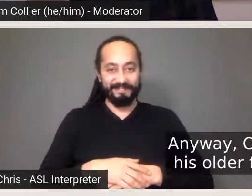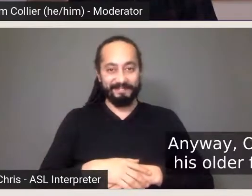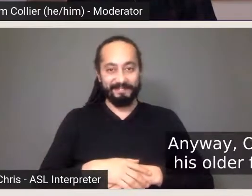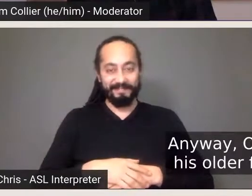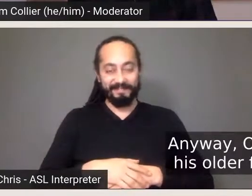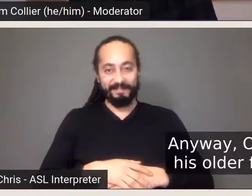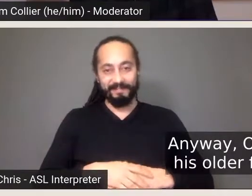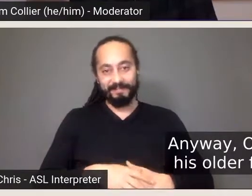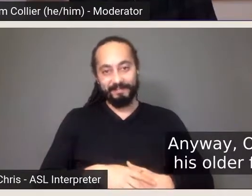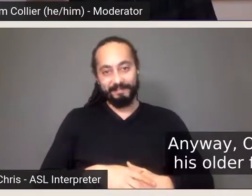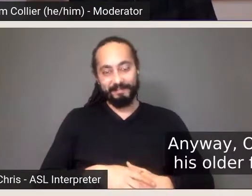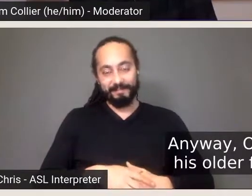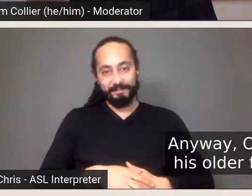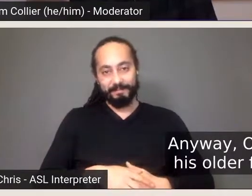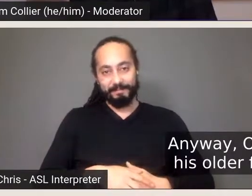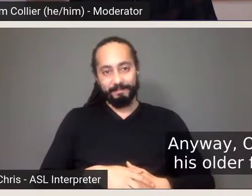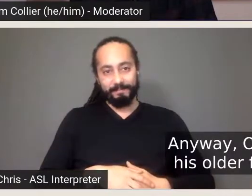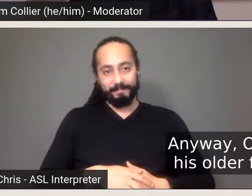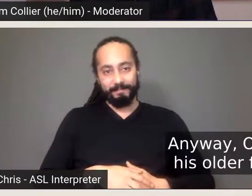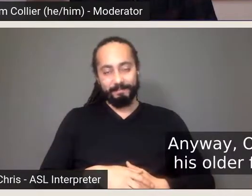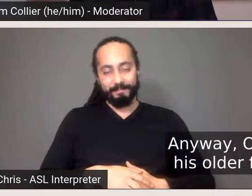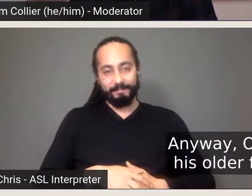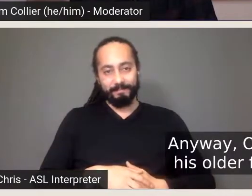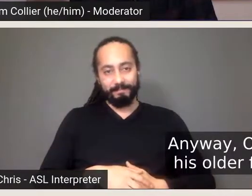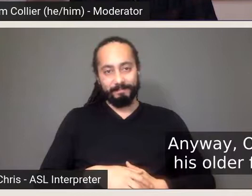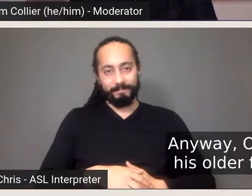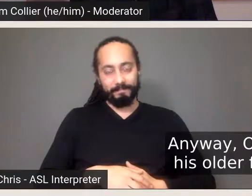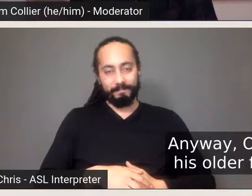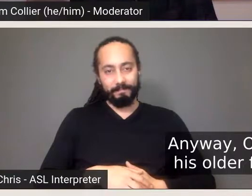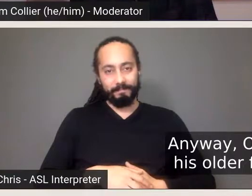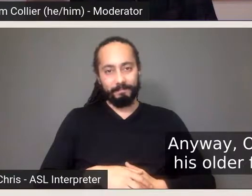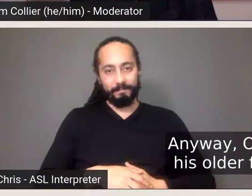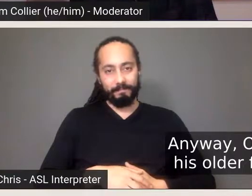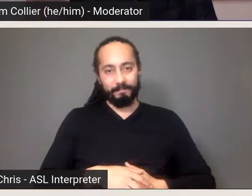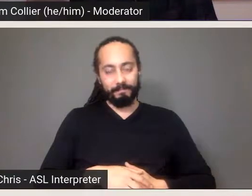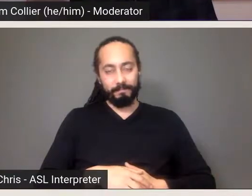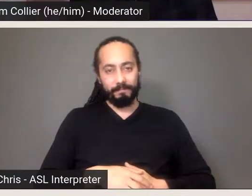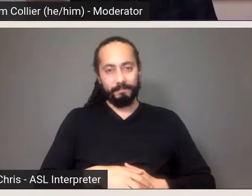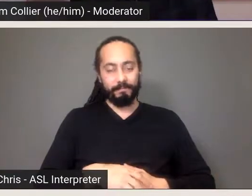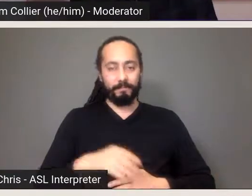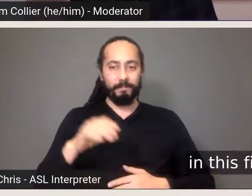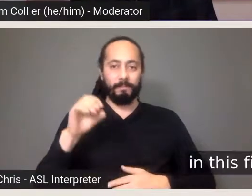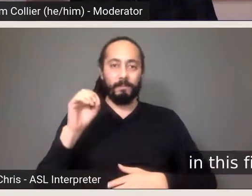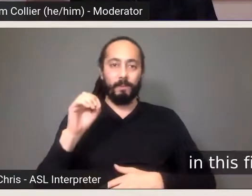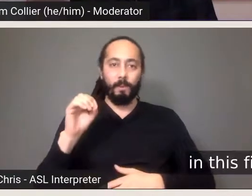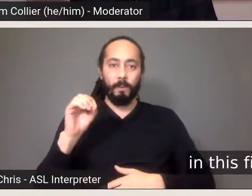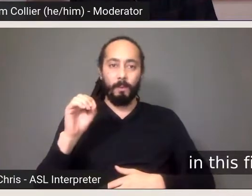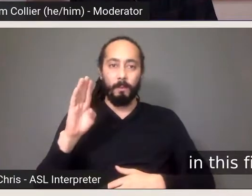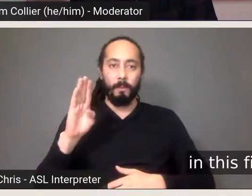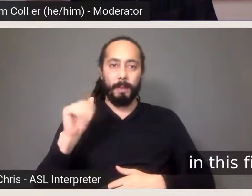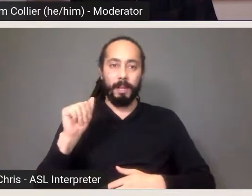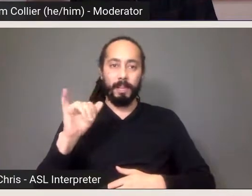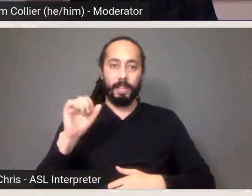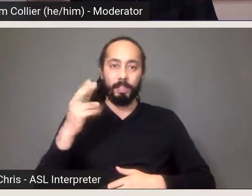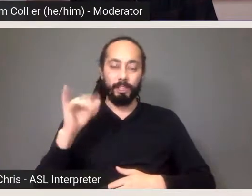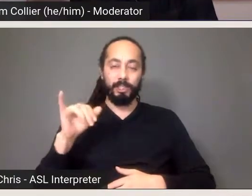Anyway, Obayashi uses his older film footages in this film as